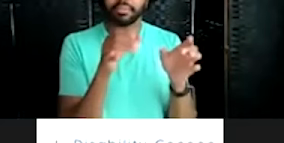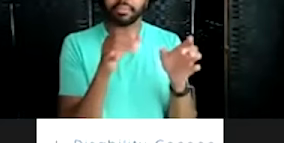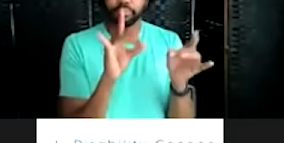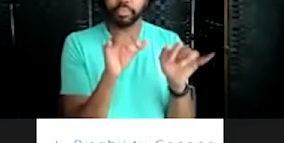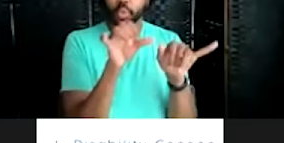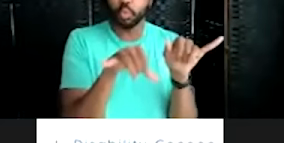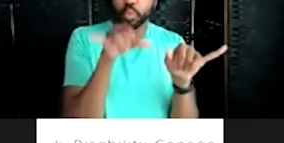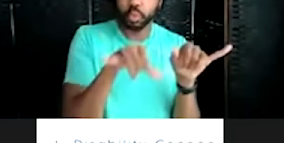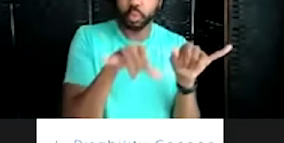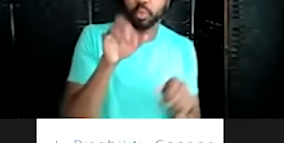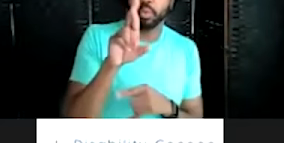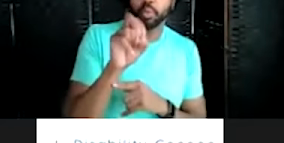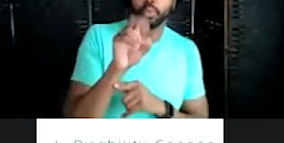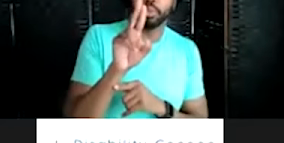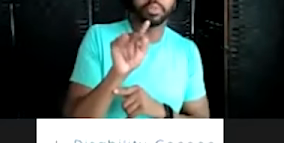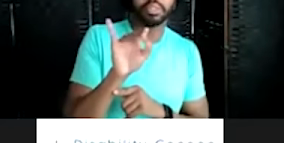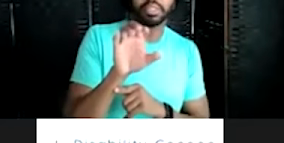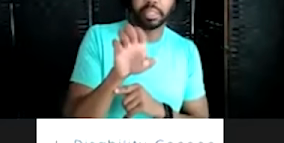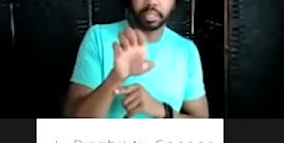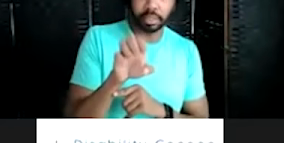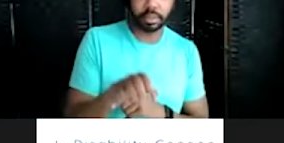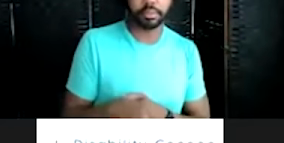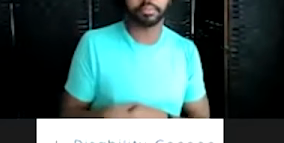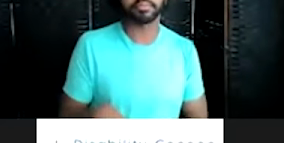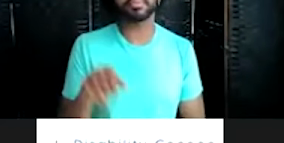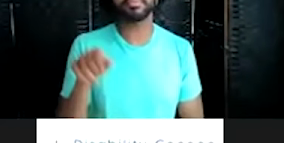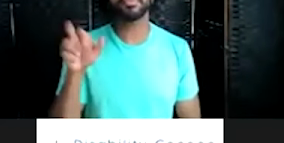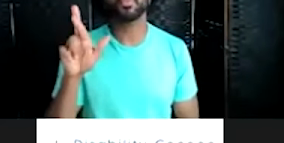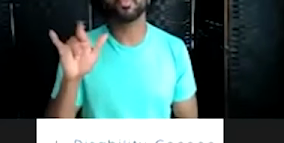So another question that we get a lot is,